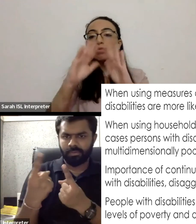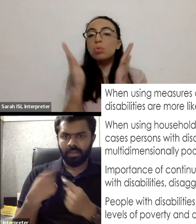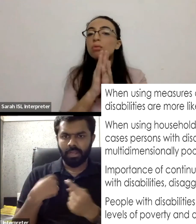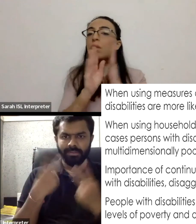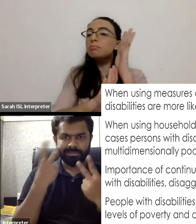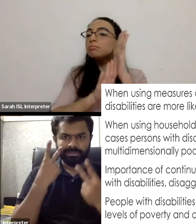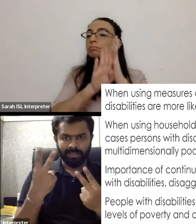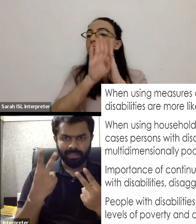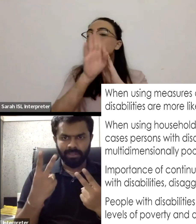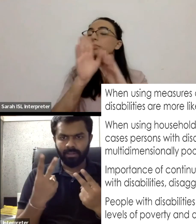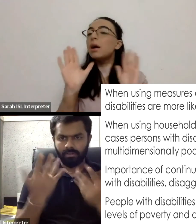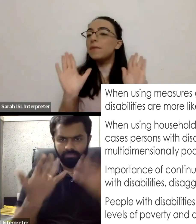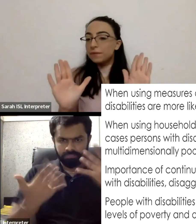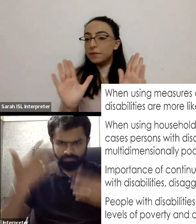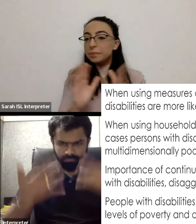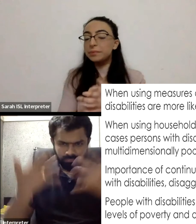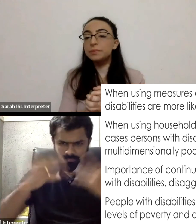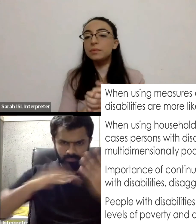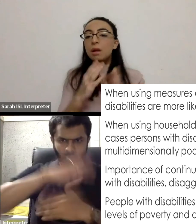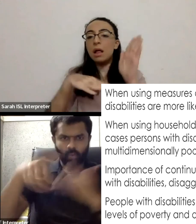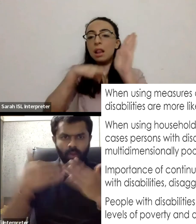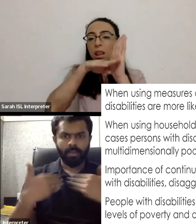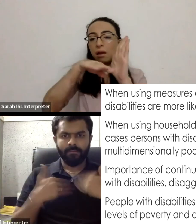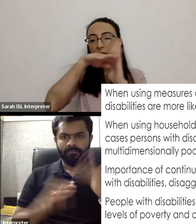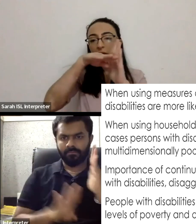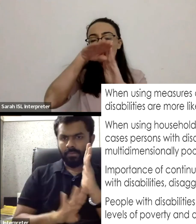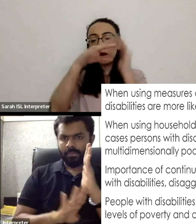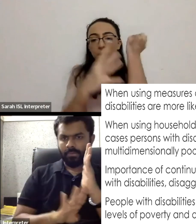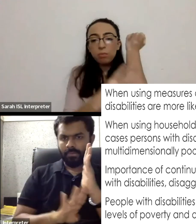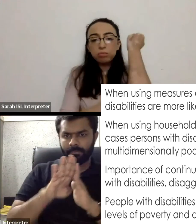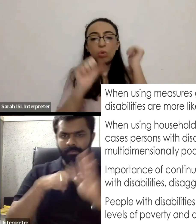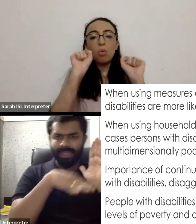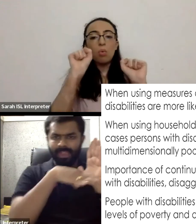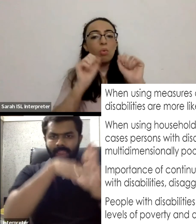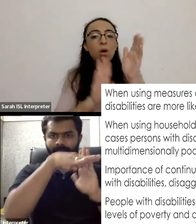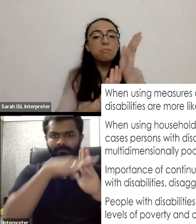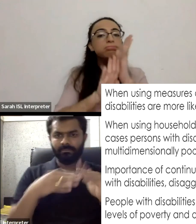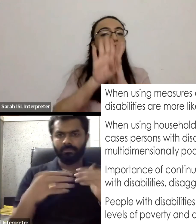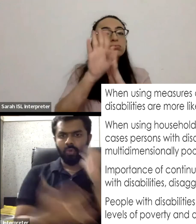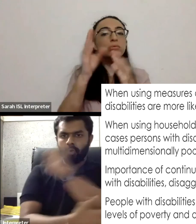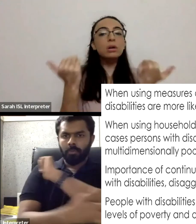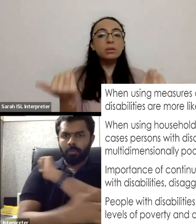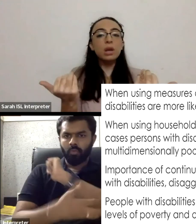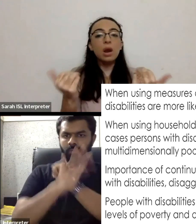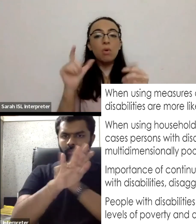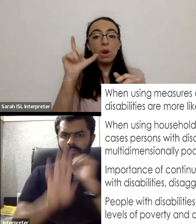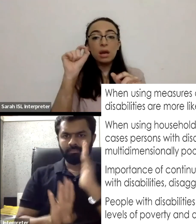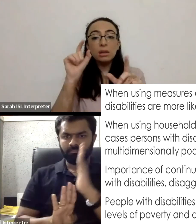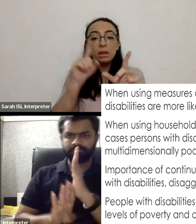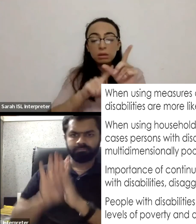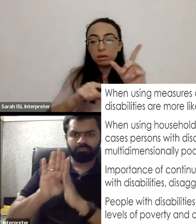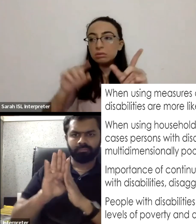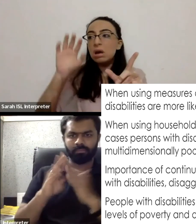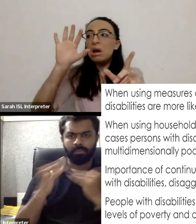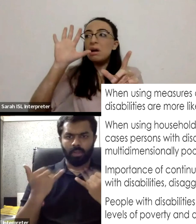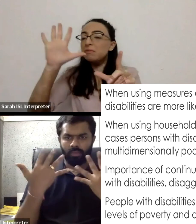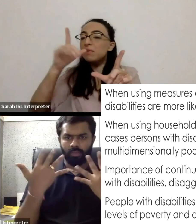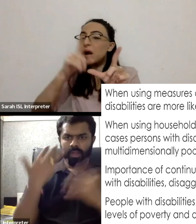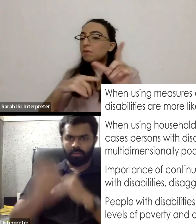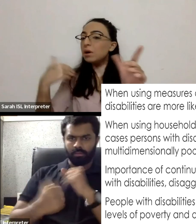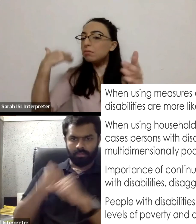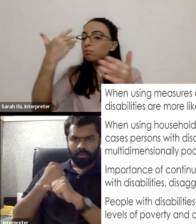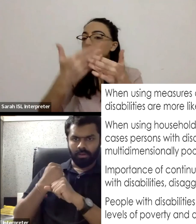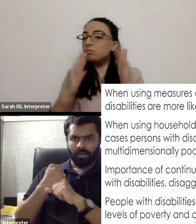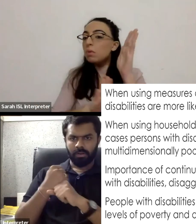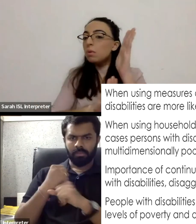or studies analyzing the levels of multidimensional poverty for persons with disability has increased in the last 5 years. It's really important